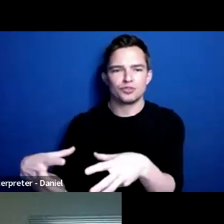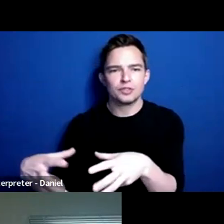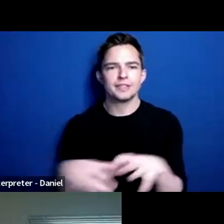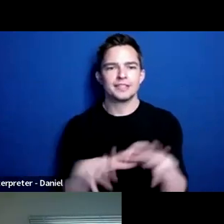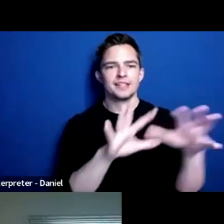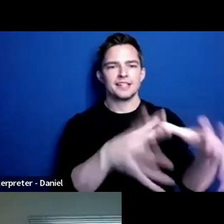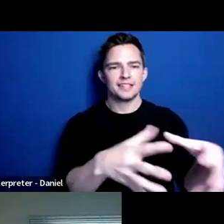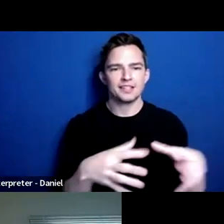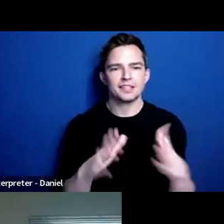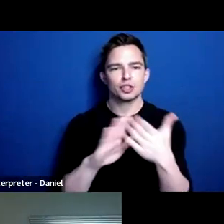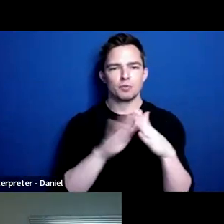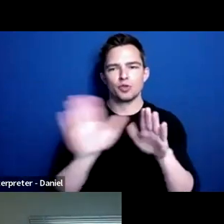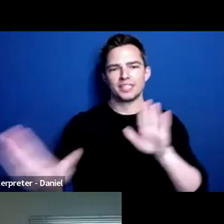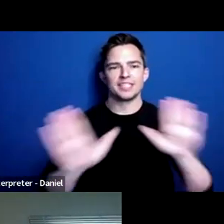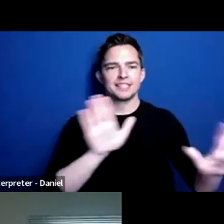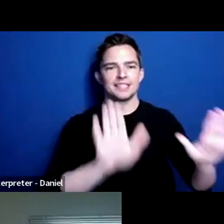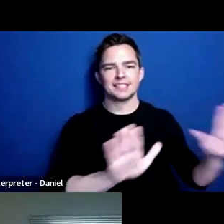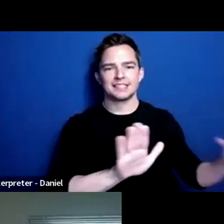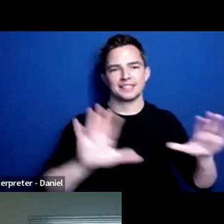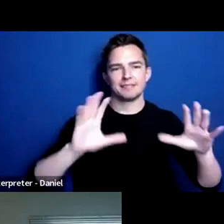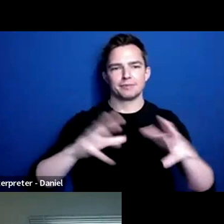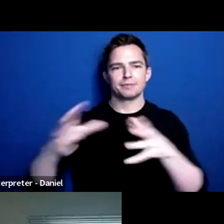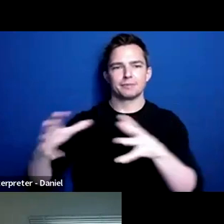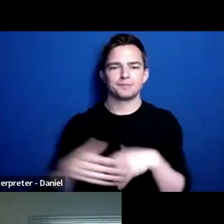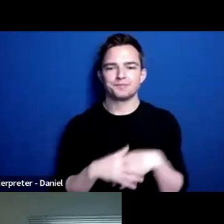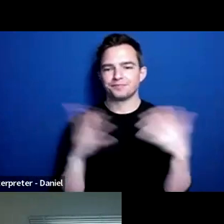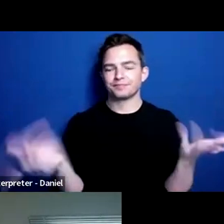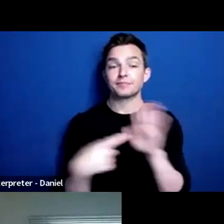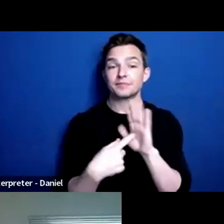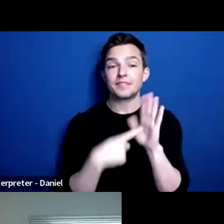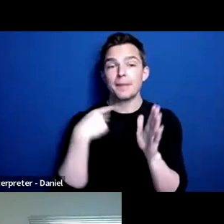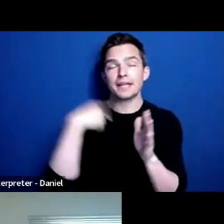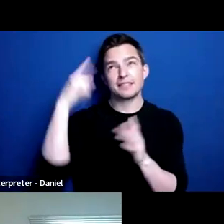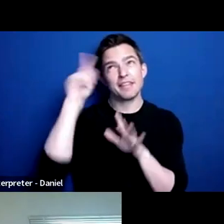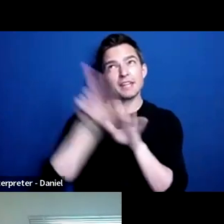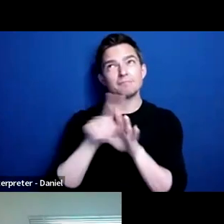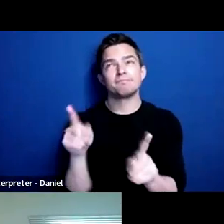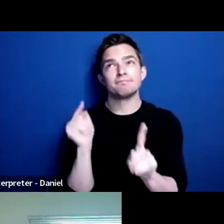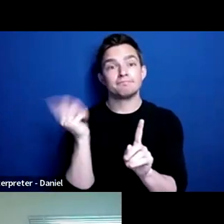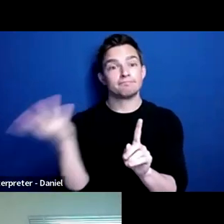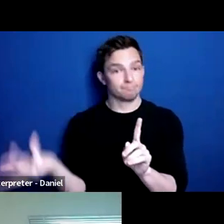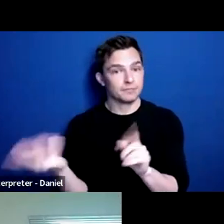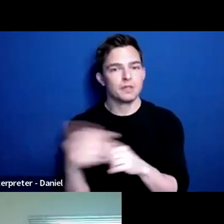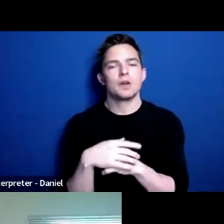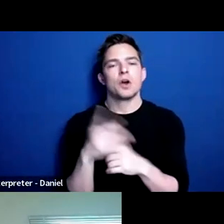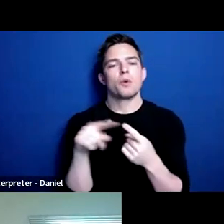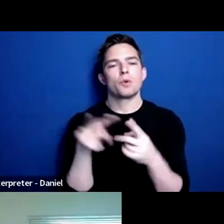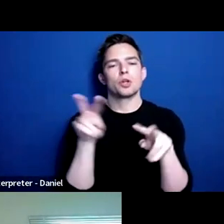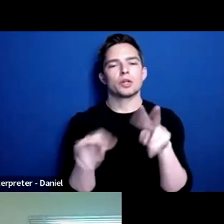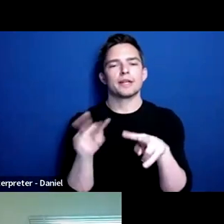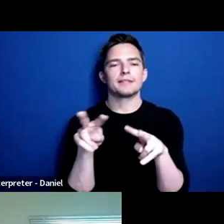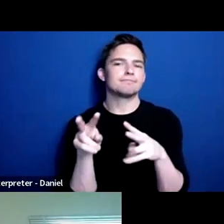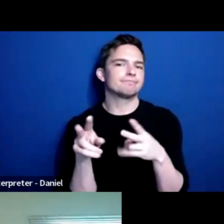the different communities. So an example I can think of is when we are looking for